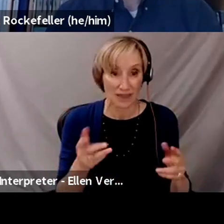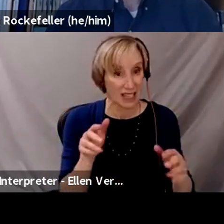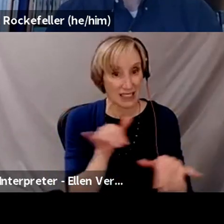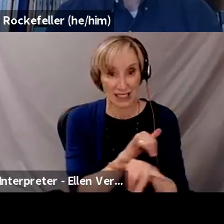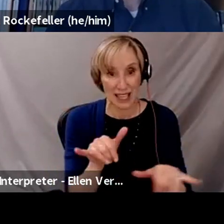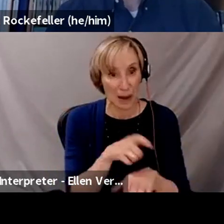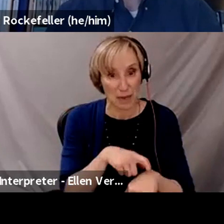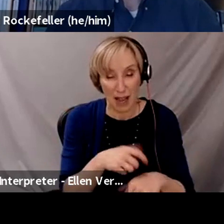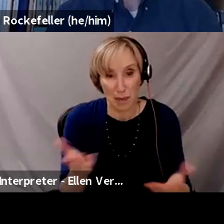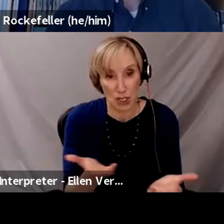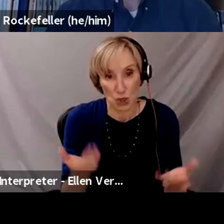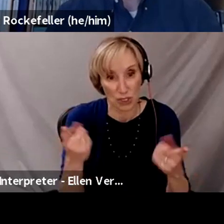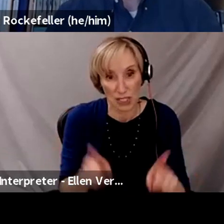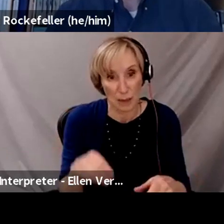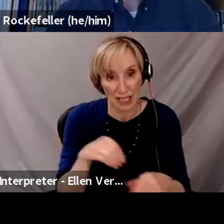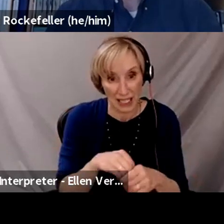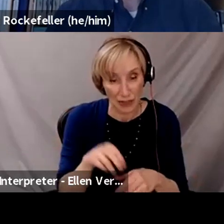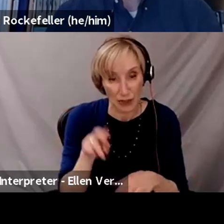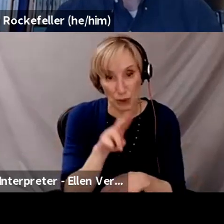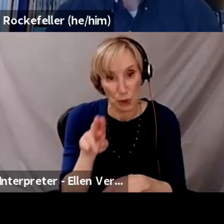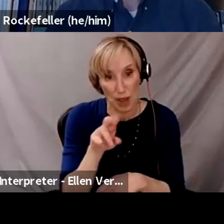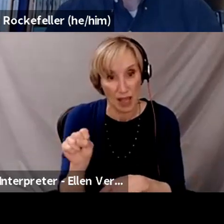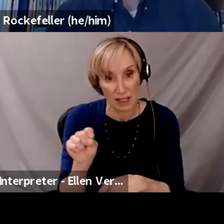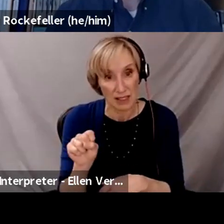simultaneously, it's this idea that